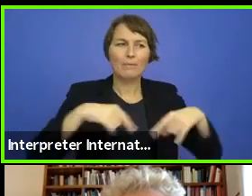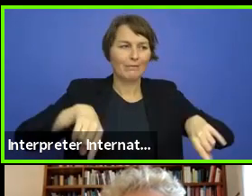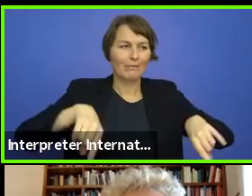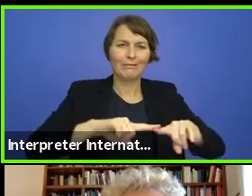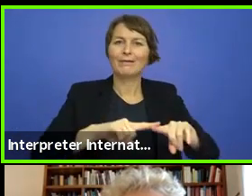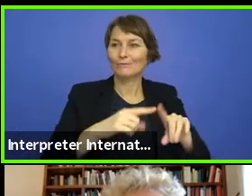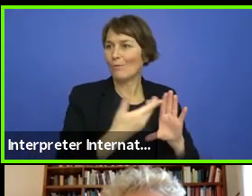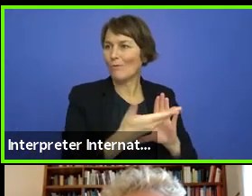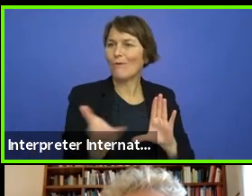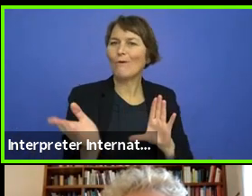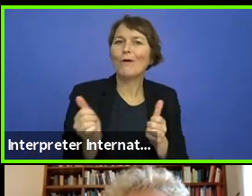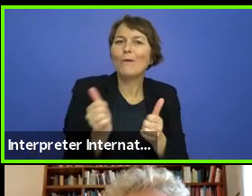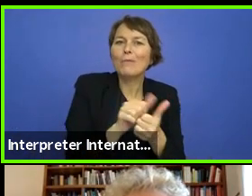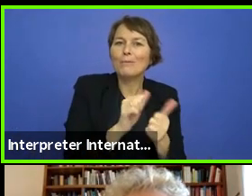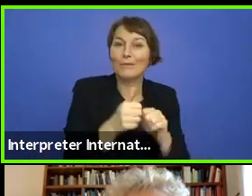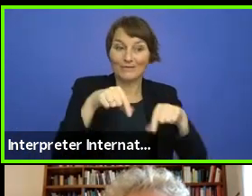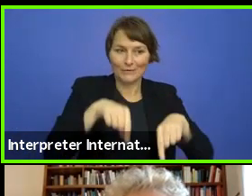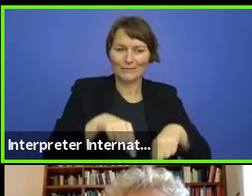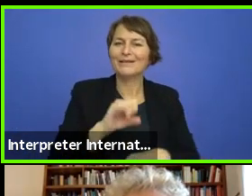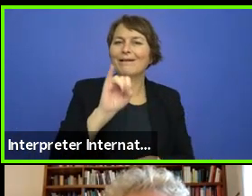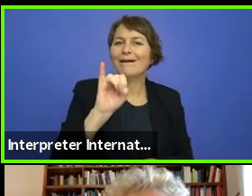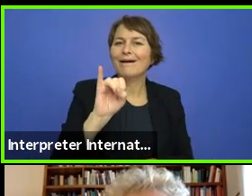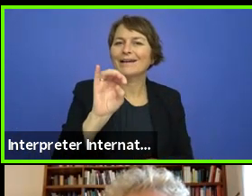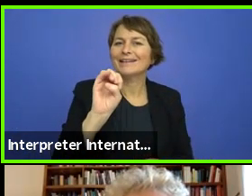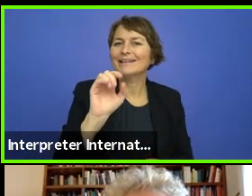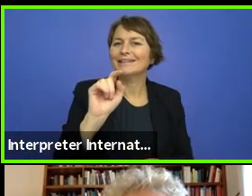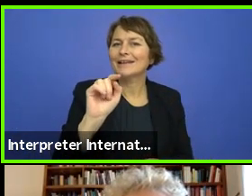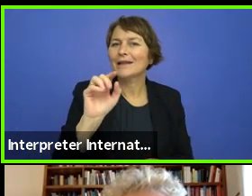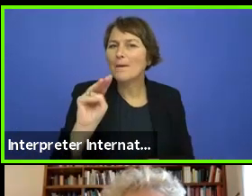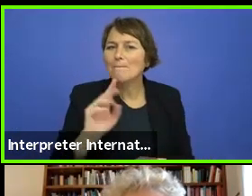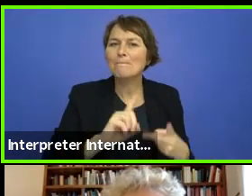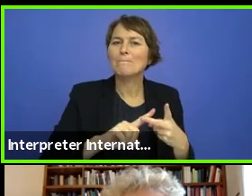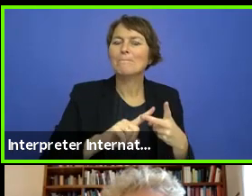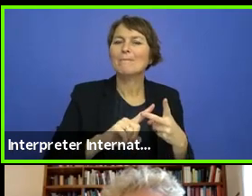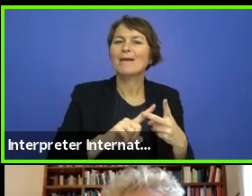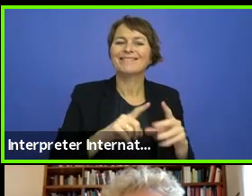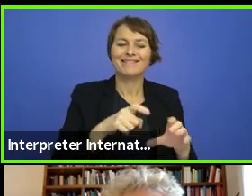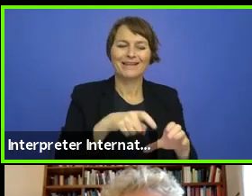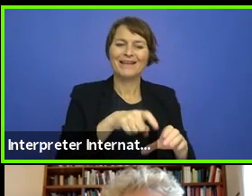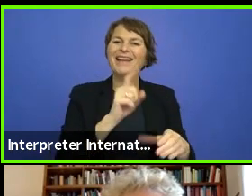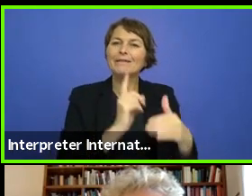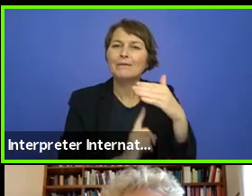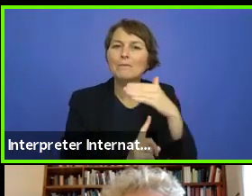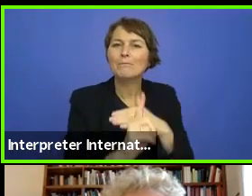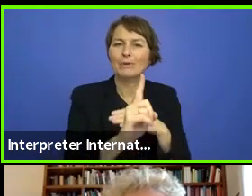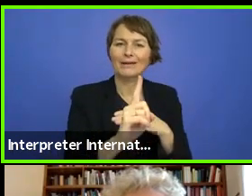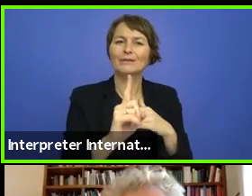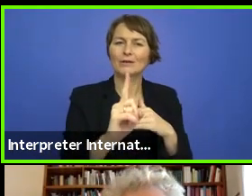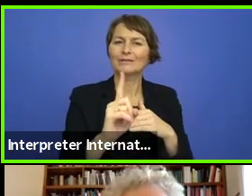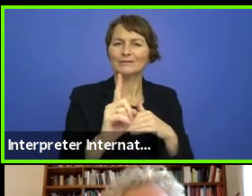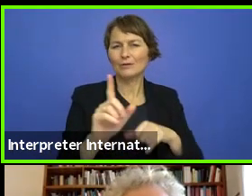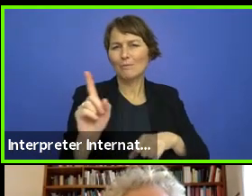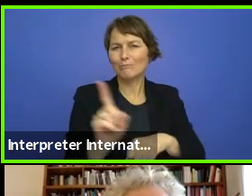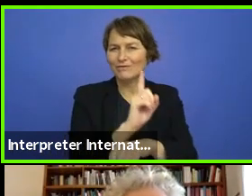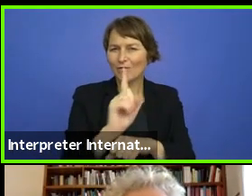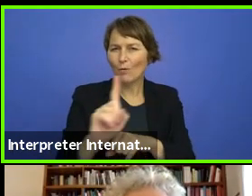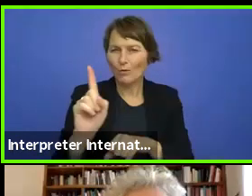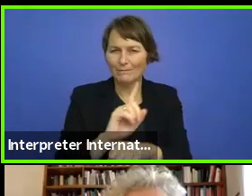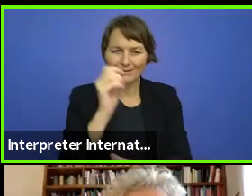from IETM, from the Independent Performing Arts Organization, from FIA,